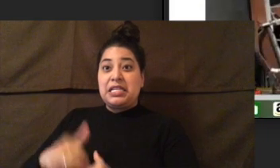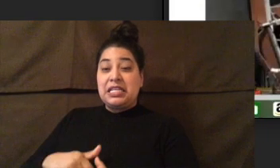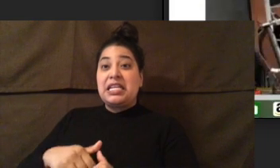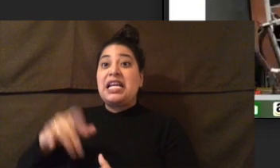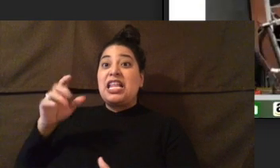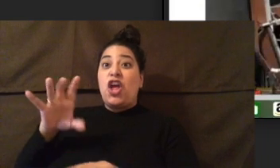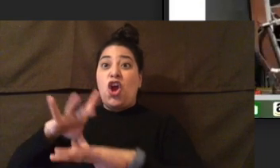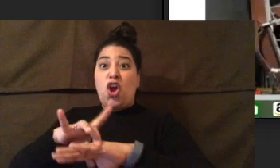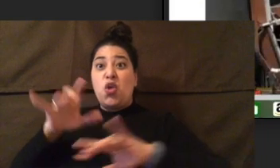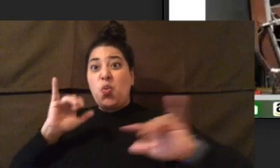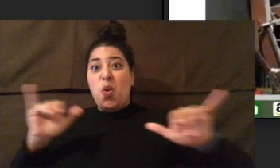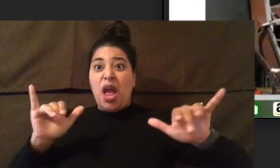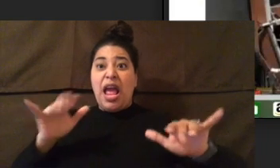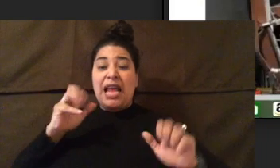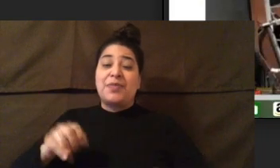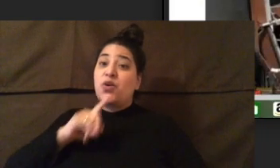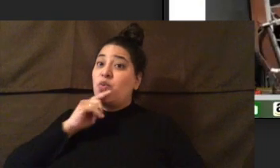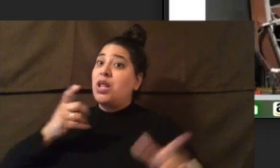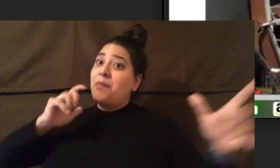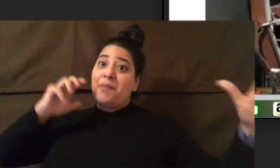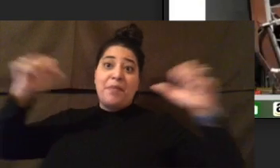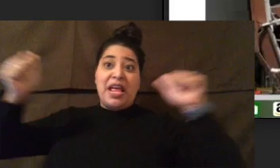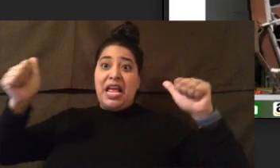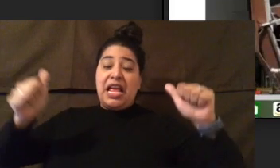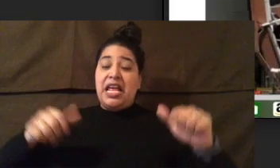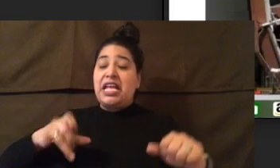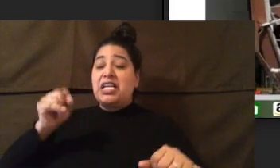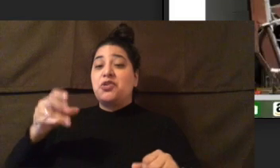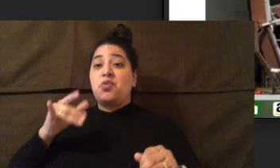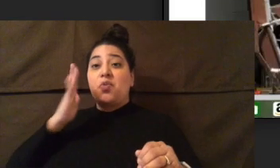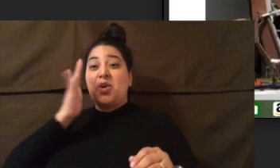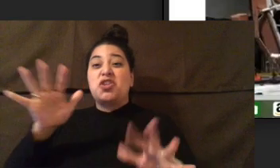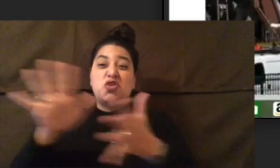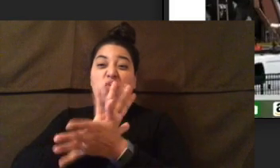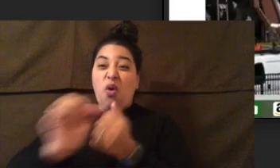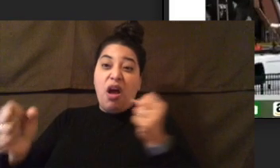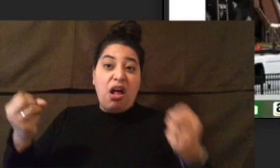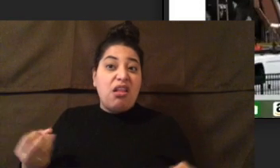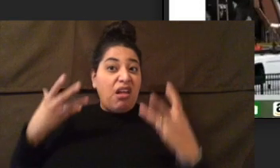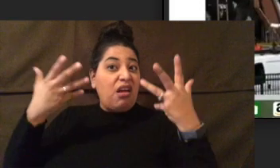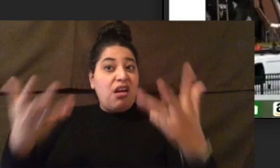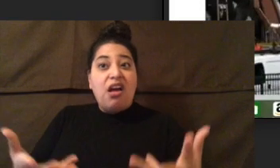to have been to destroy this building and send it collapsing to the ground.